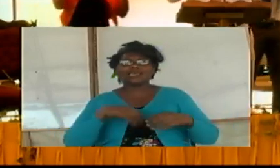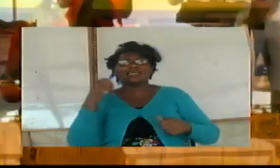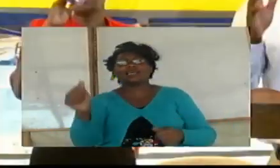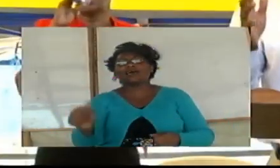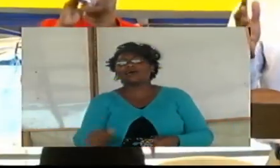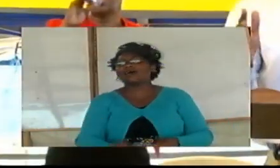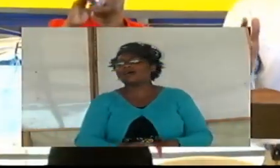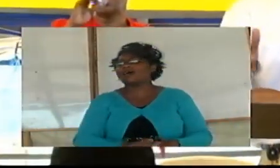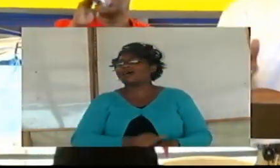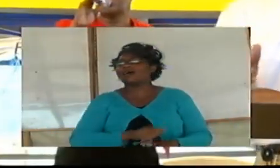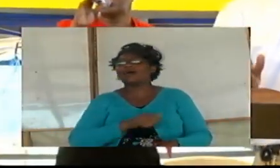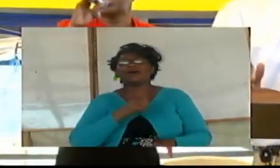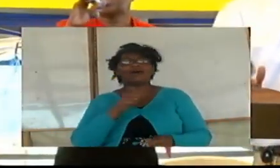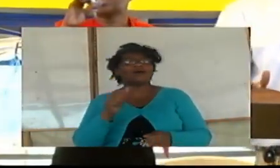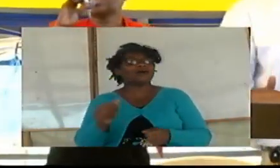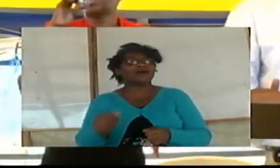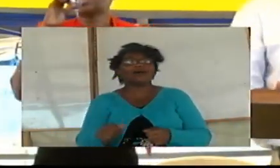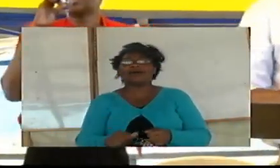rejoicing